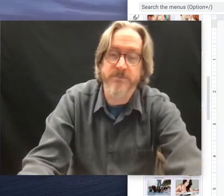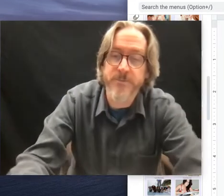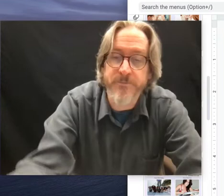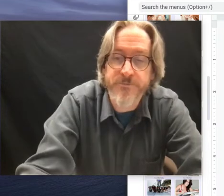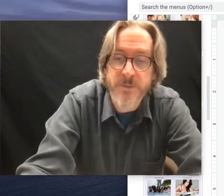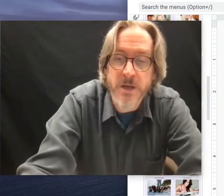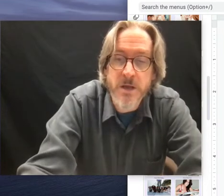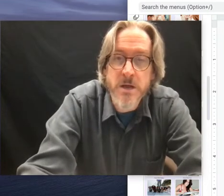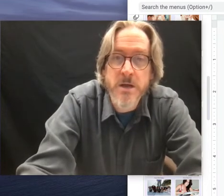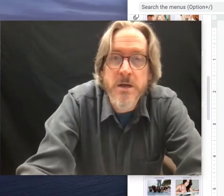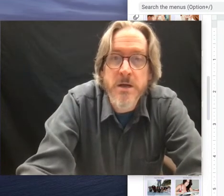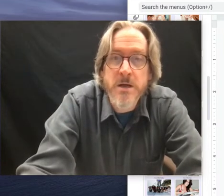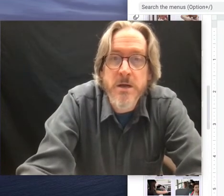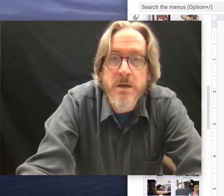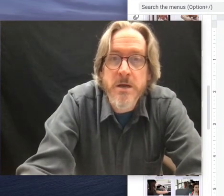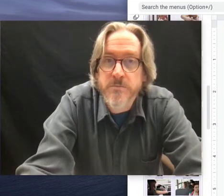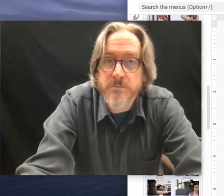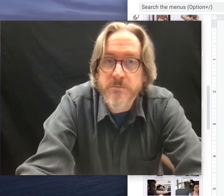travel.